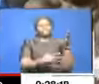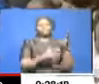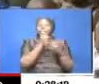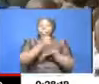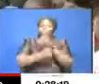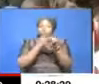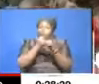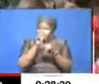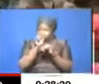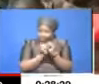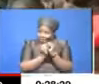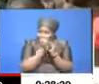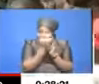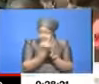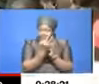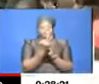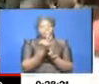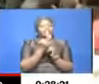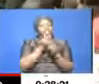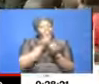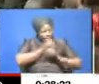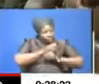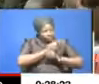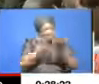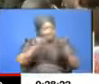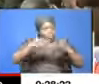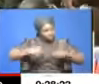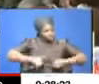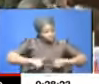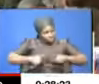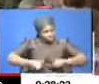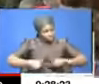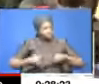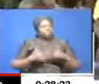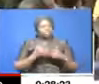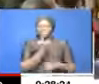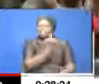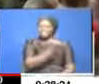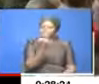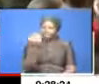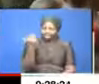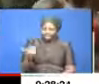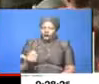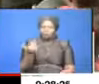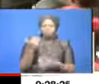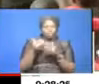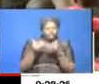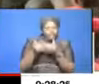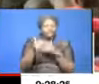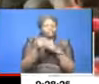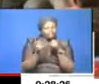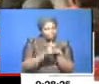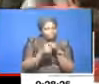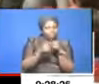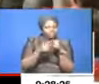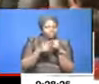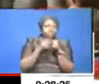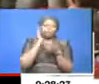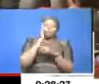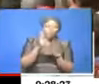2013 waliambia vijana ati kila mtoto ndani ya mwezi sita atakuwa na